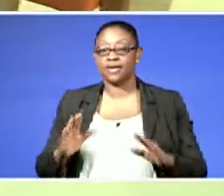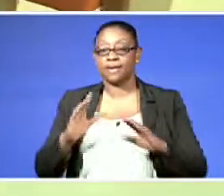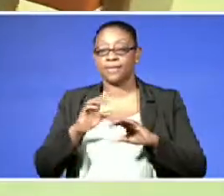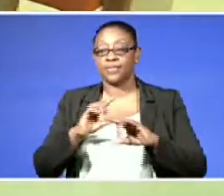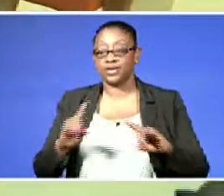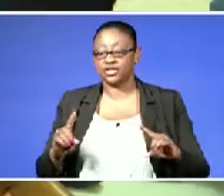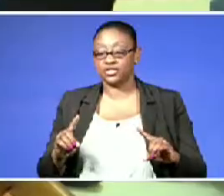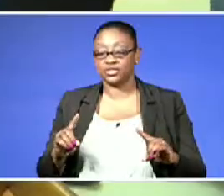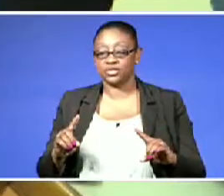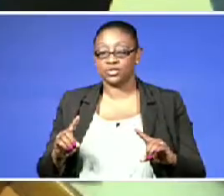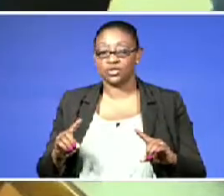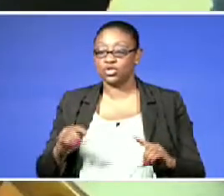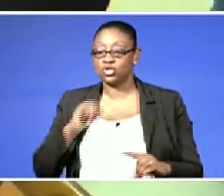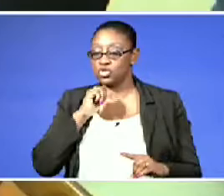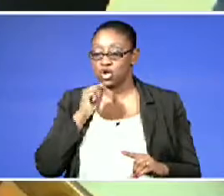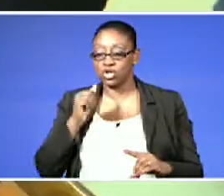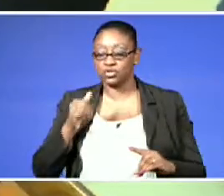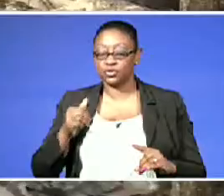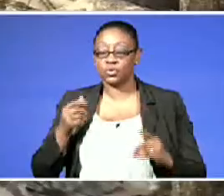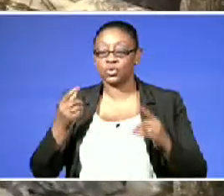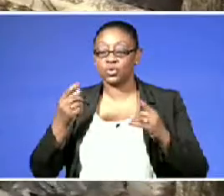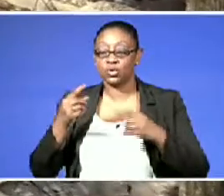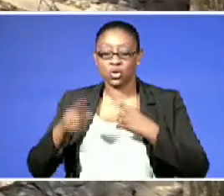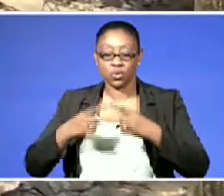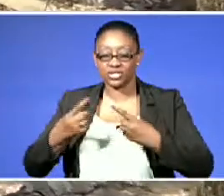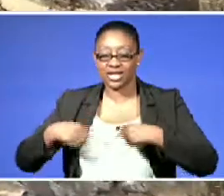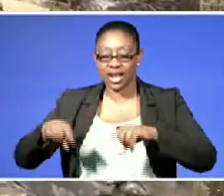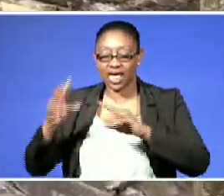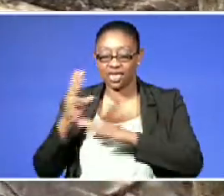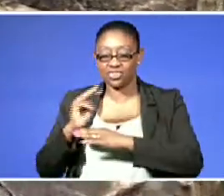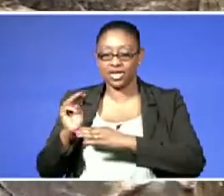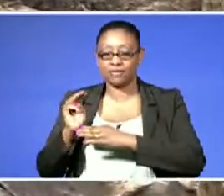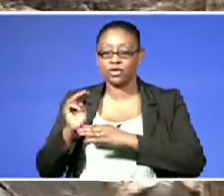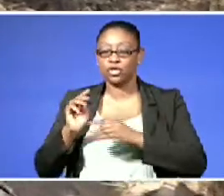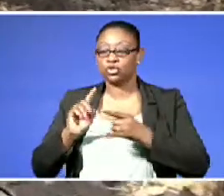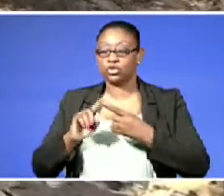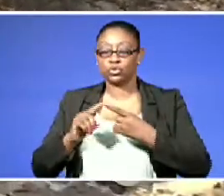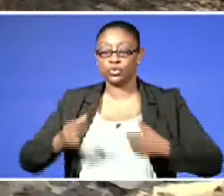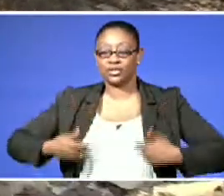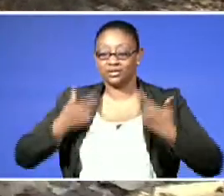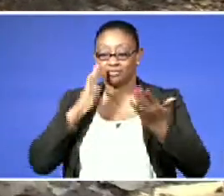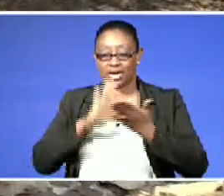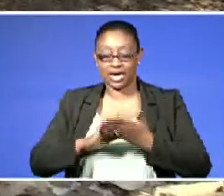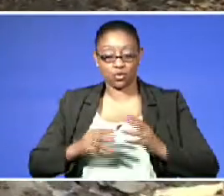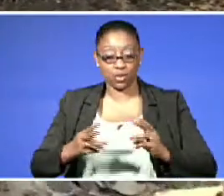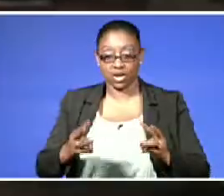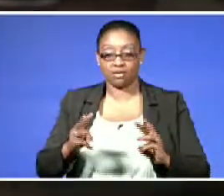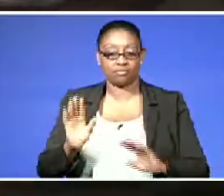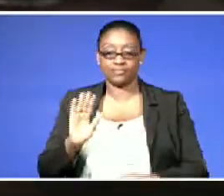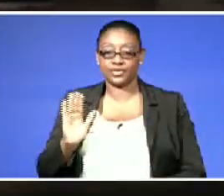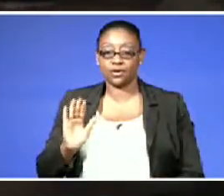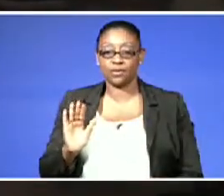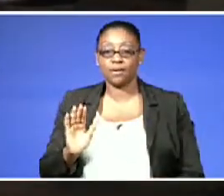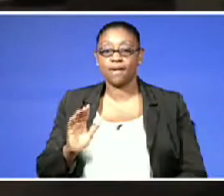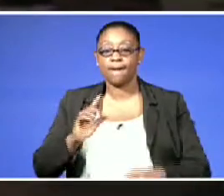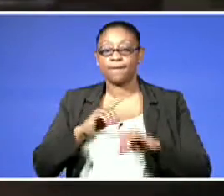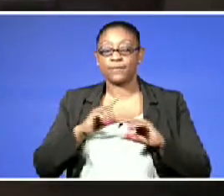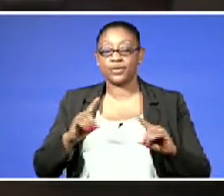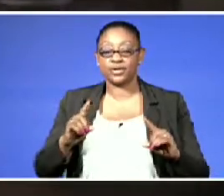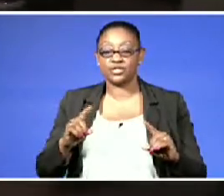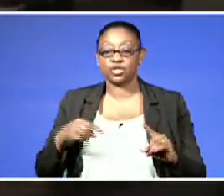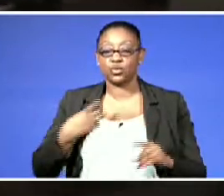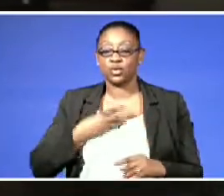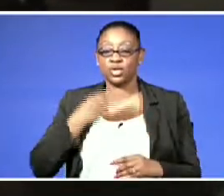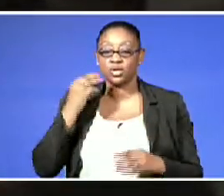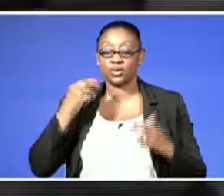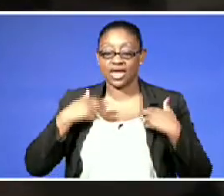perception of leniency for residents. Meantime, the government says it will fortify its illegal immigration offensive with